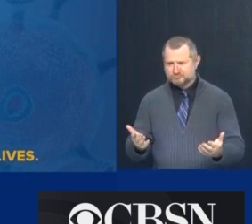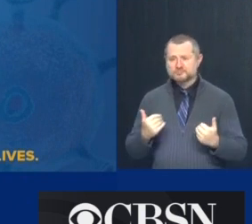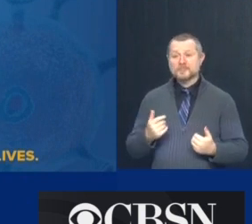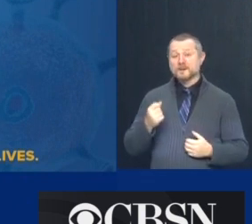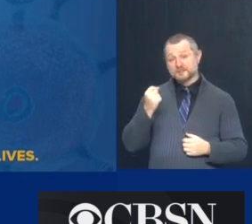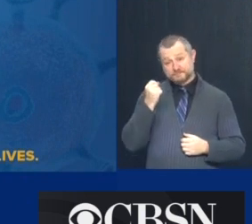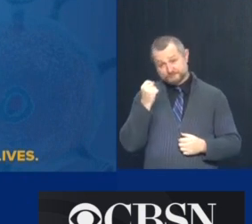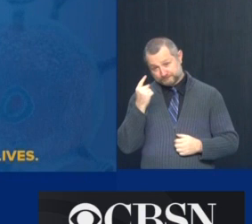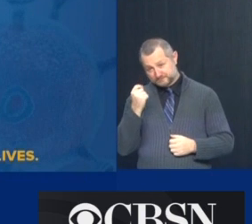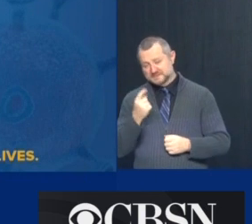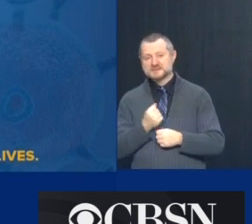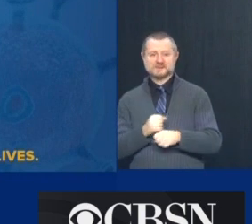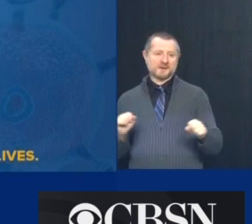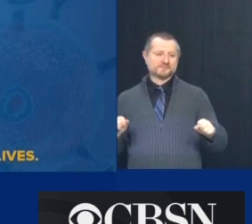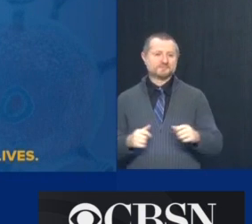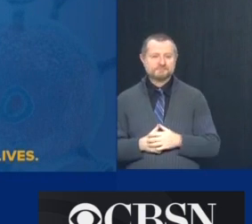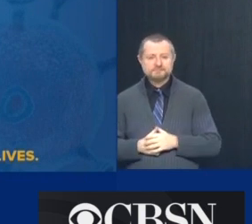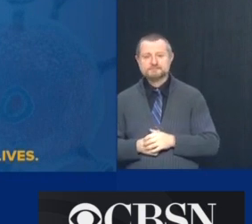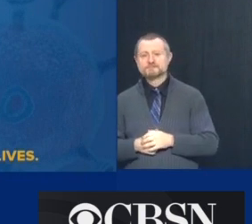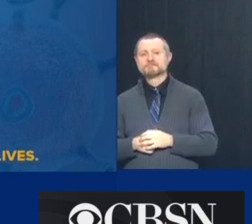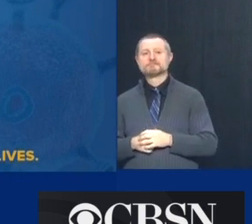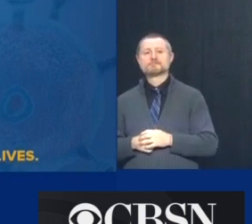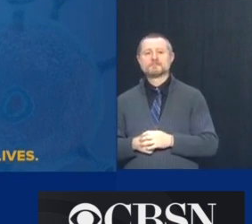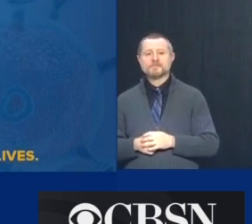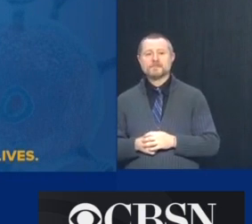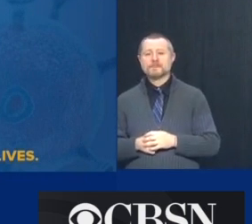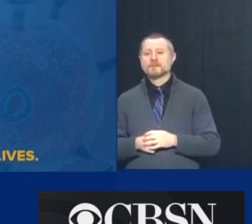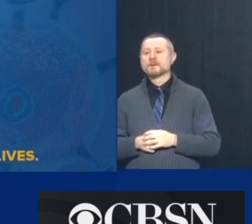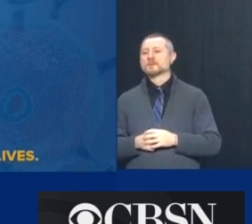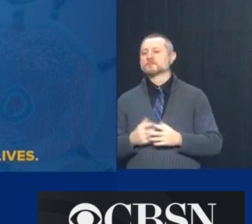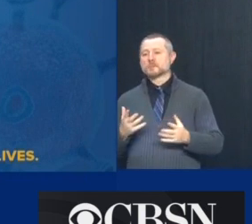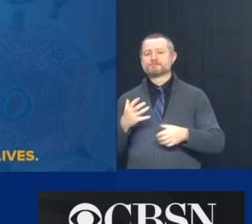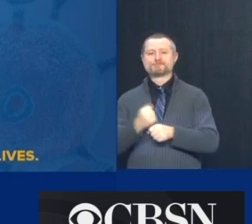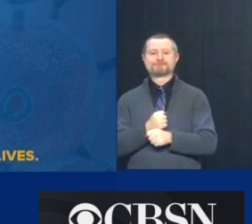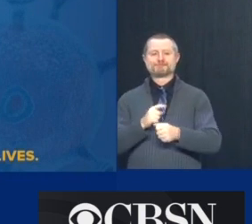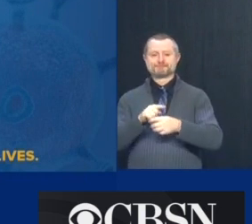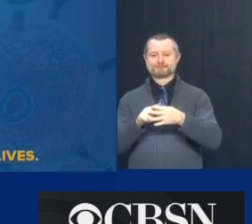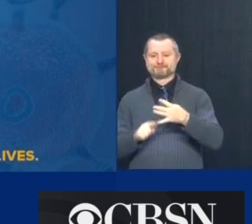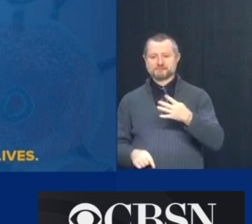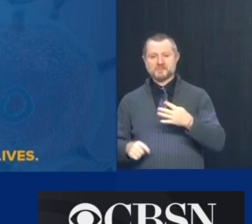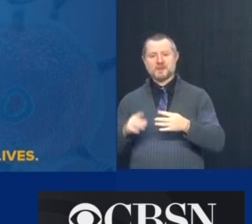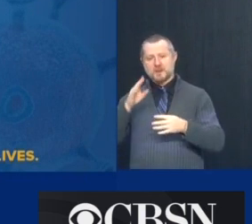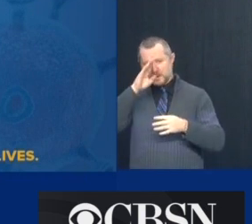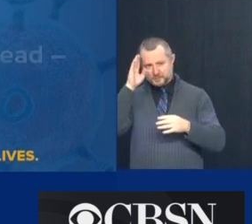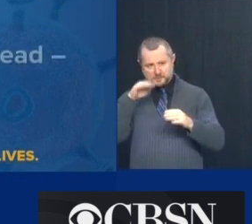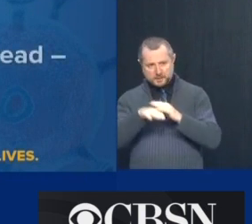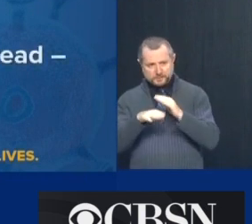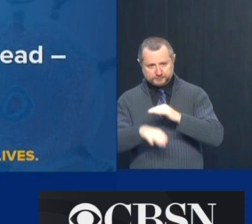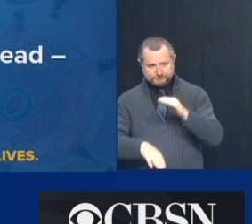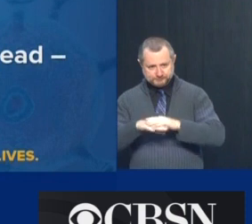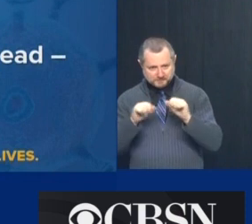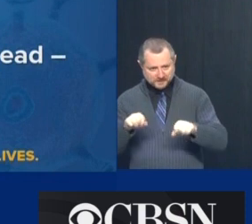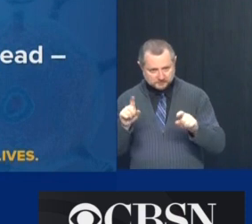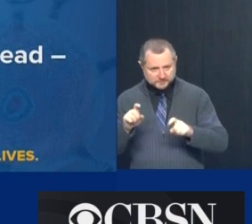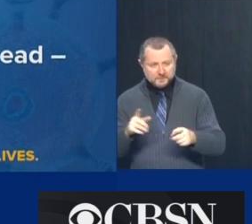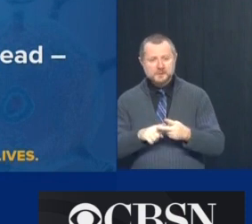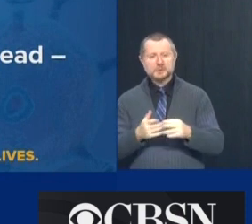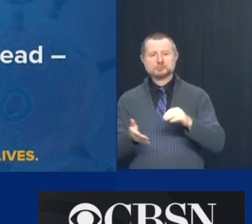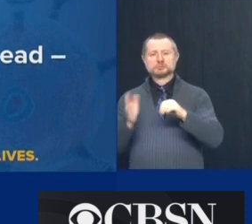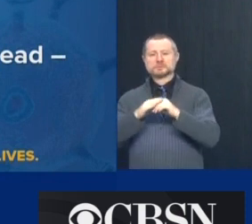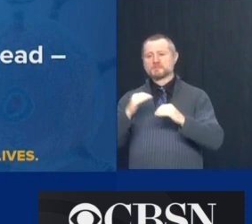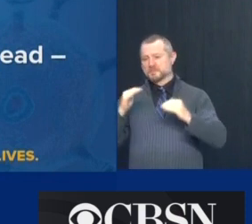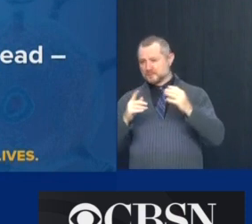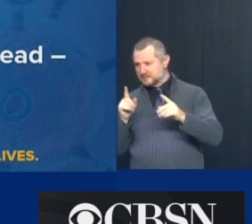that is safe. So to recap, it's about hospital capacity, increase in balance testing, keep schools